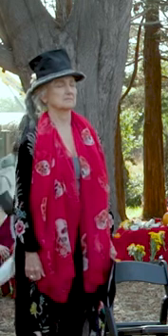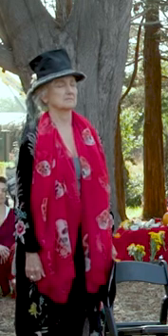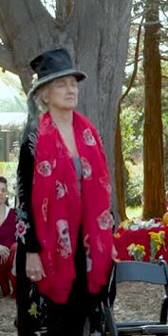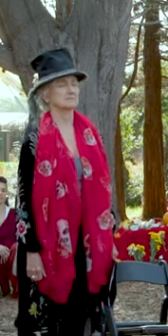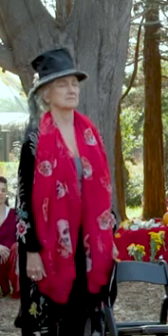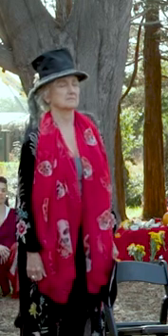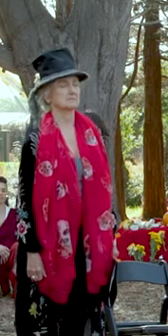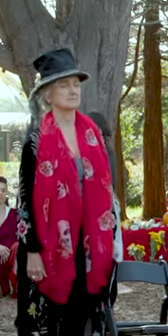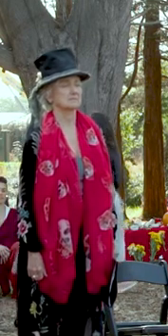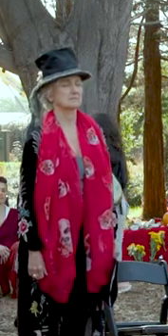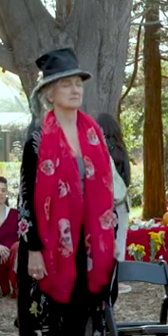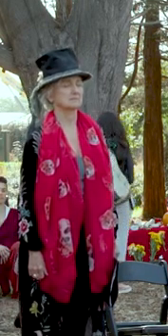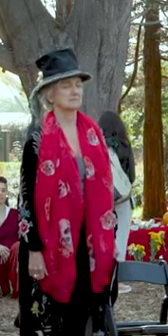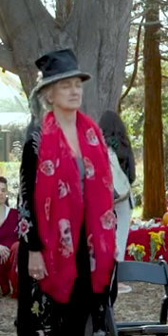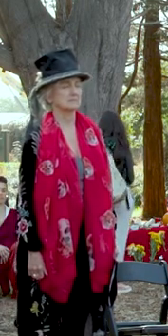Cecile Pineda,